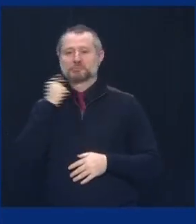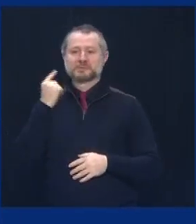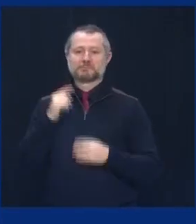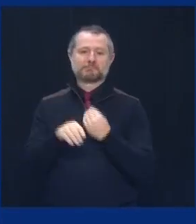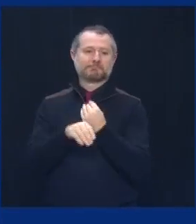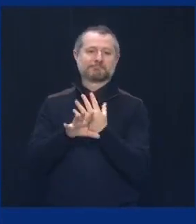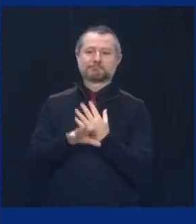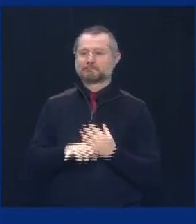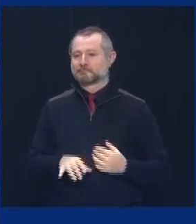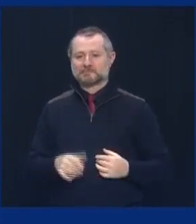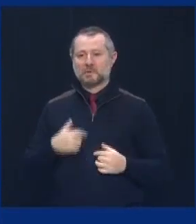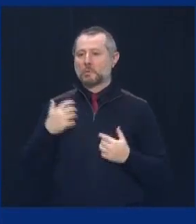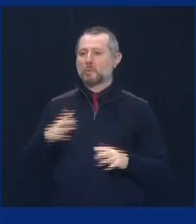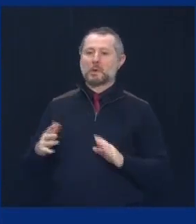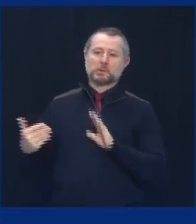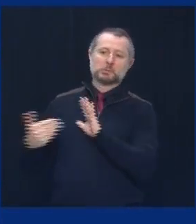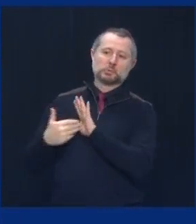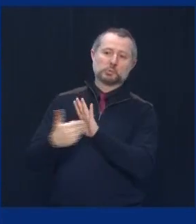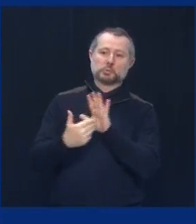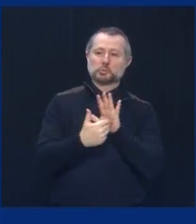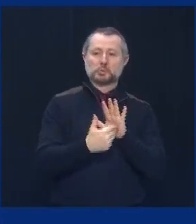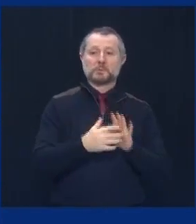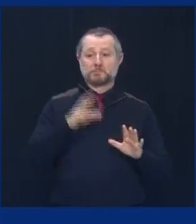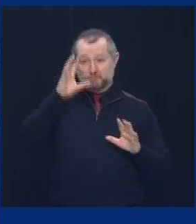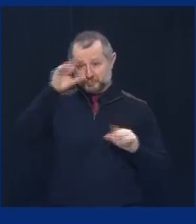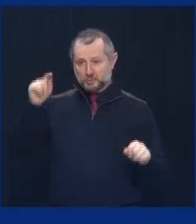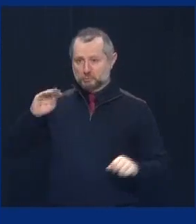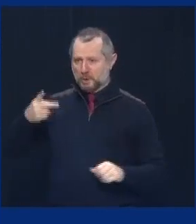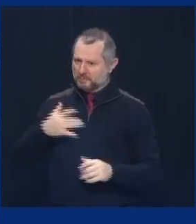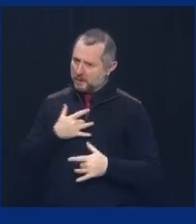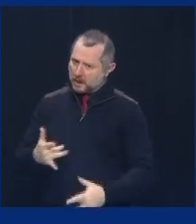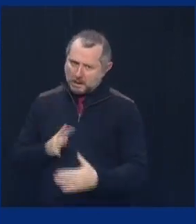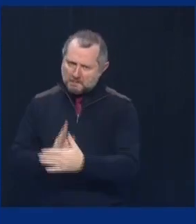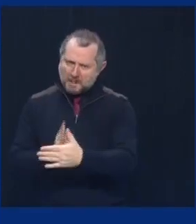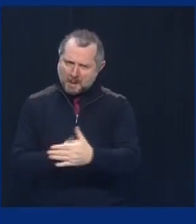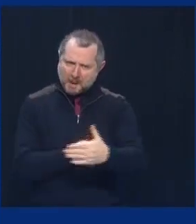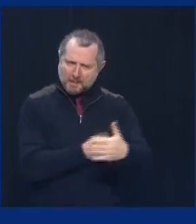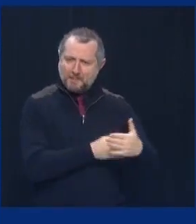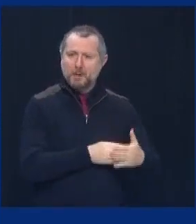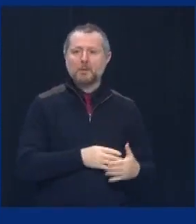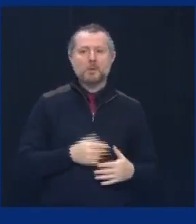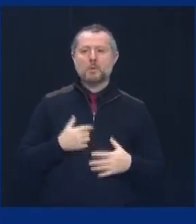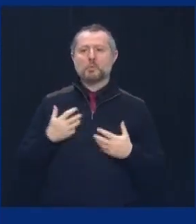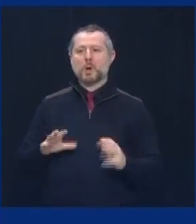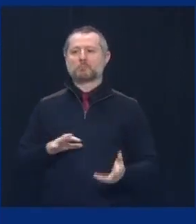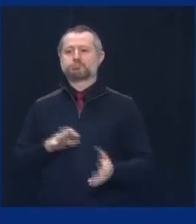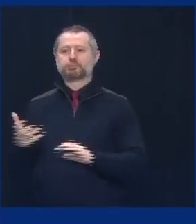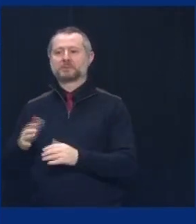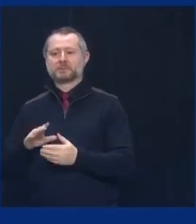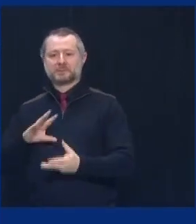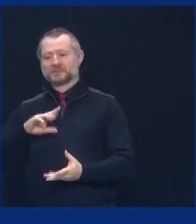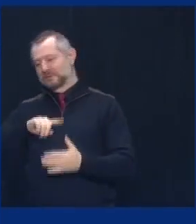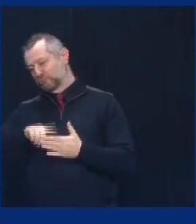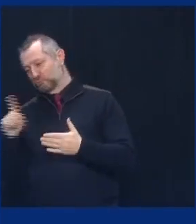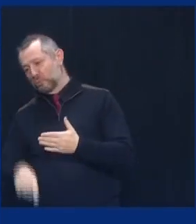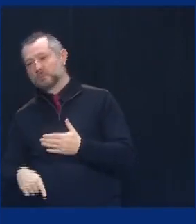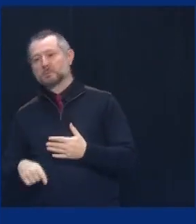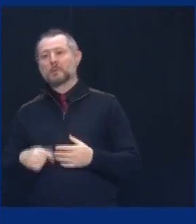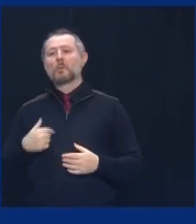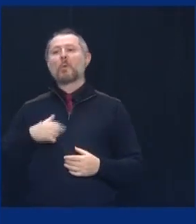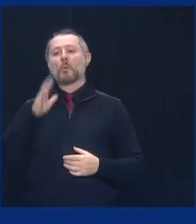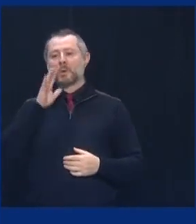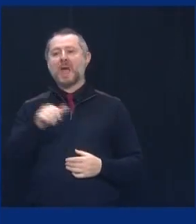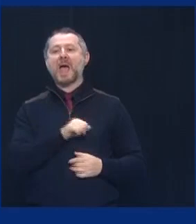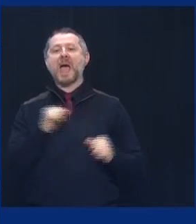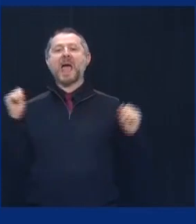risk of litigation that we've seen from President Trump's team. We don't want to do anything to undermine the results. As the governor said, we're doing it in the Assembly Chamber, traditionally